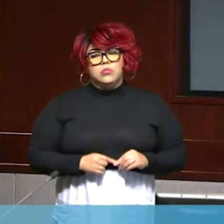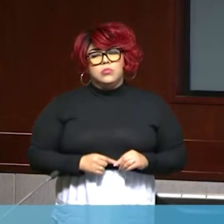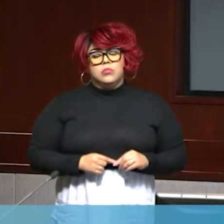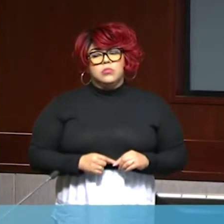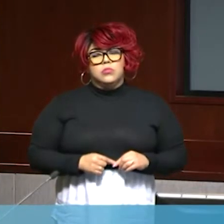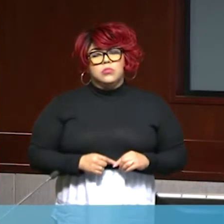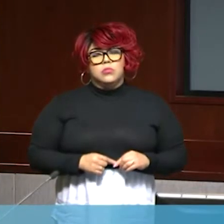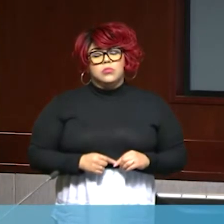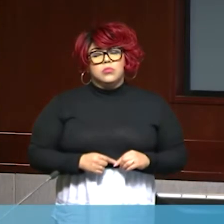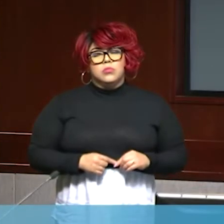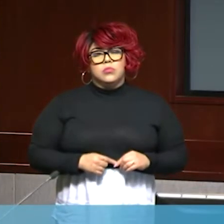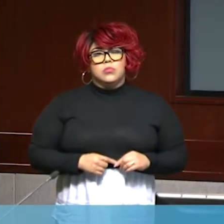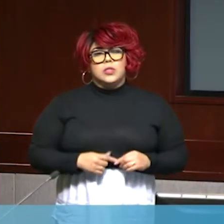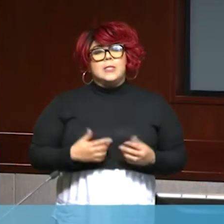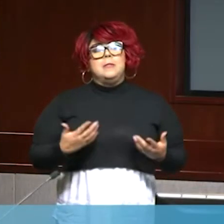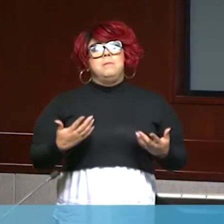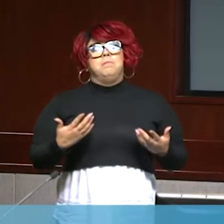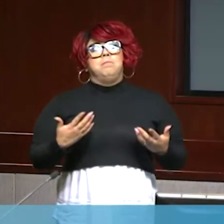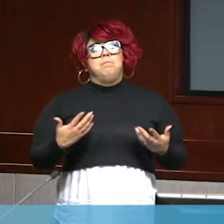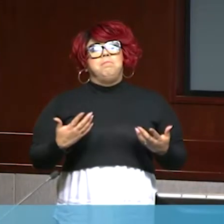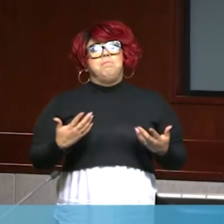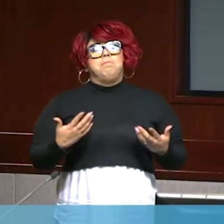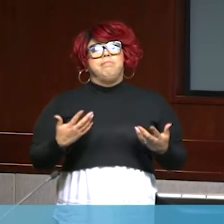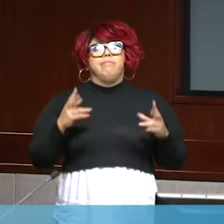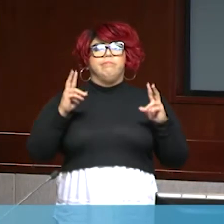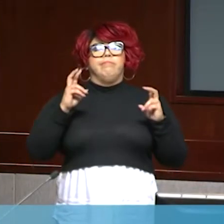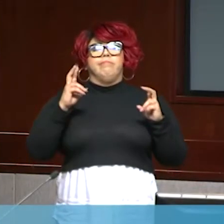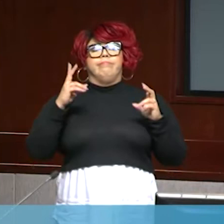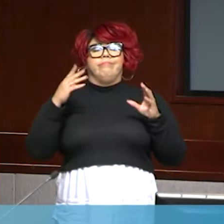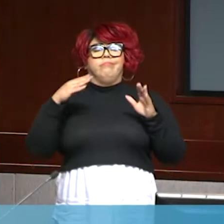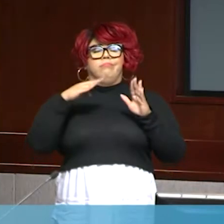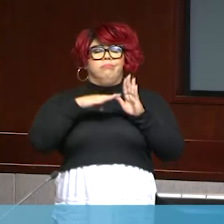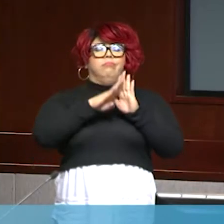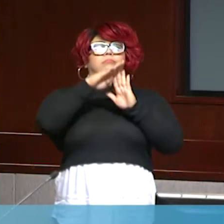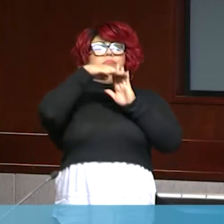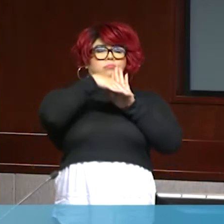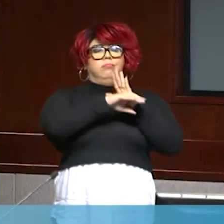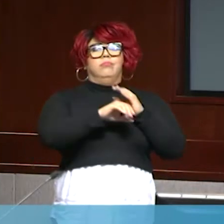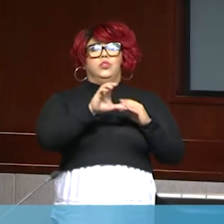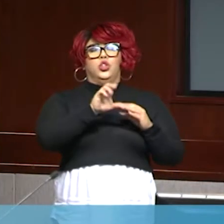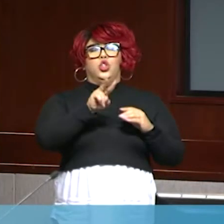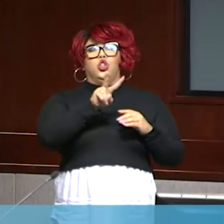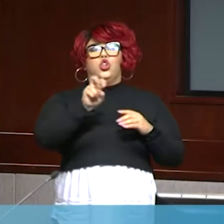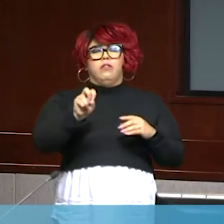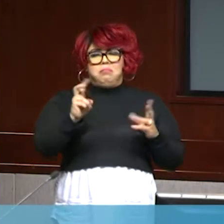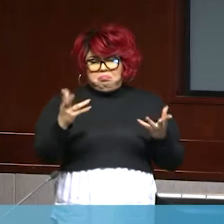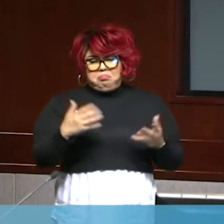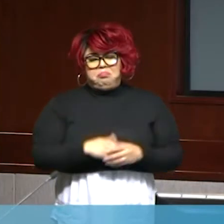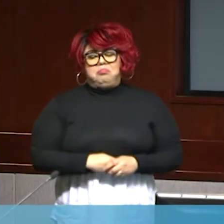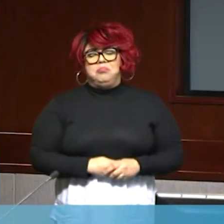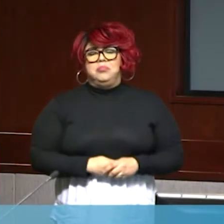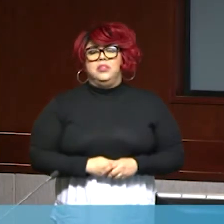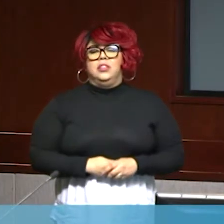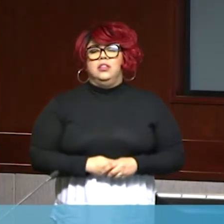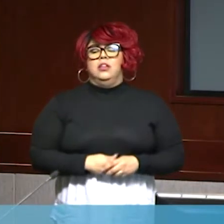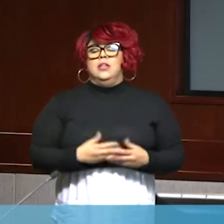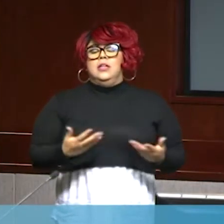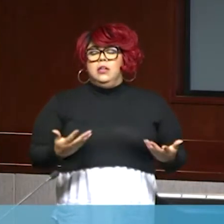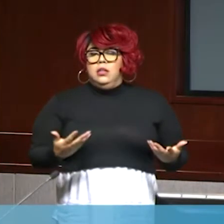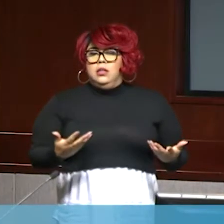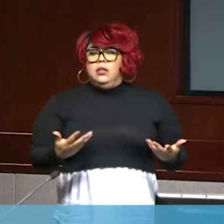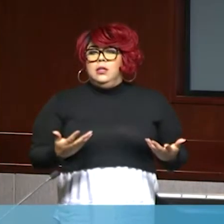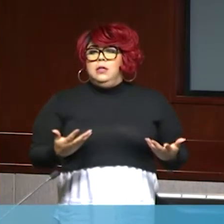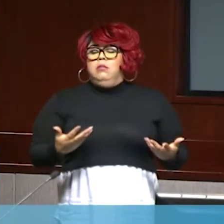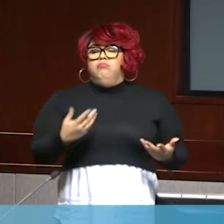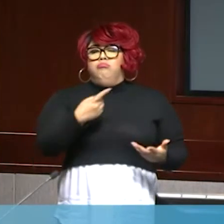about the curve. So essentially, Mr. Olsop was talking about the fact that we are